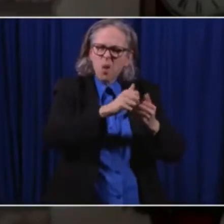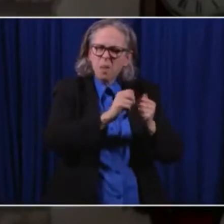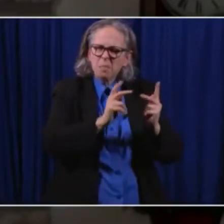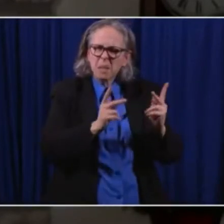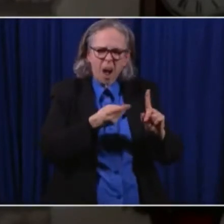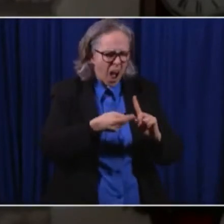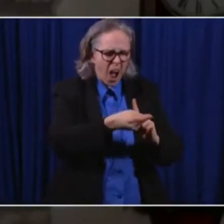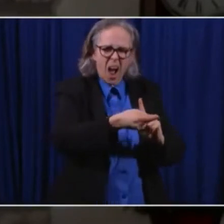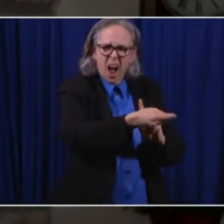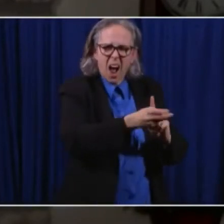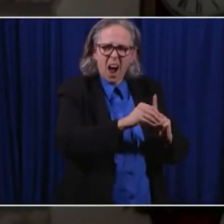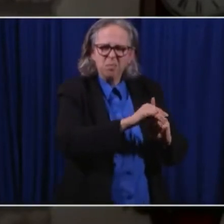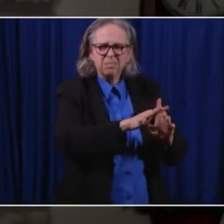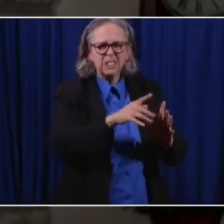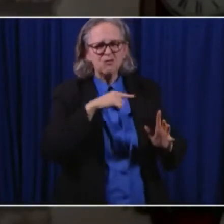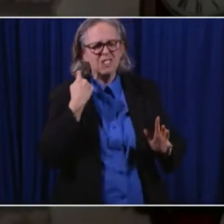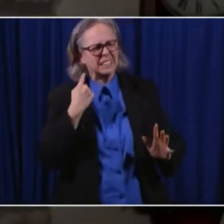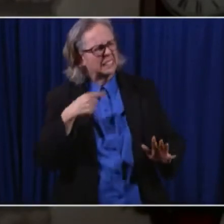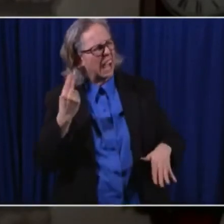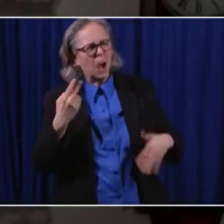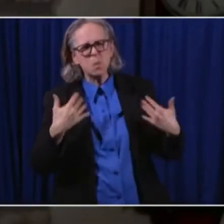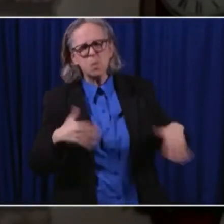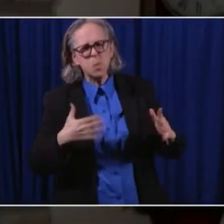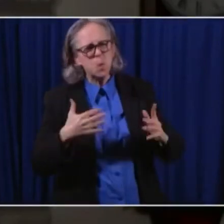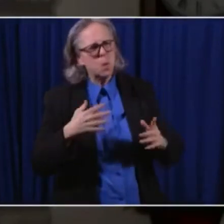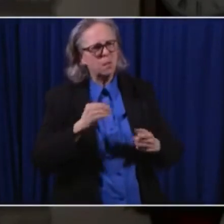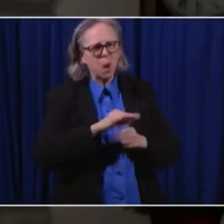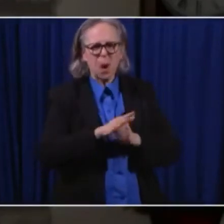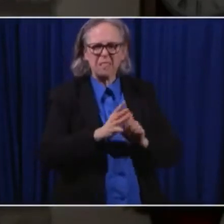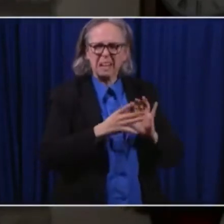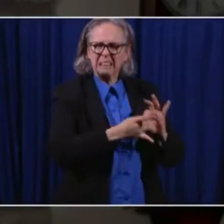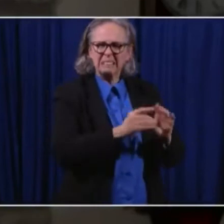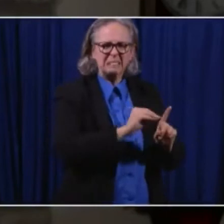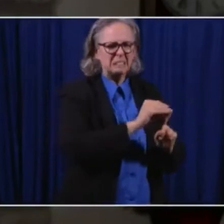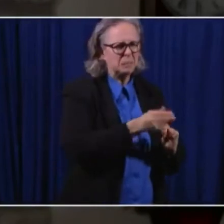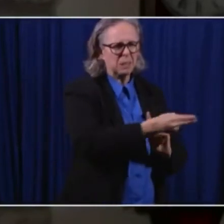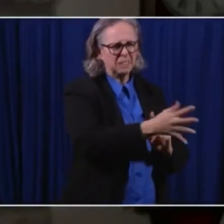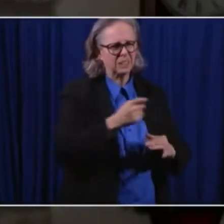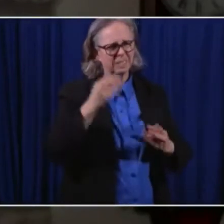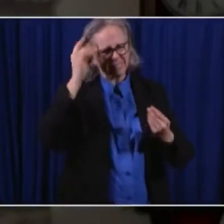citizens, would seriously consider being vaccinated.